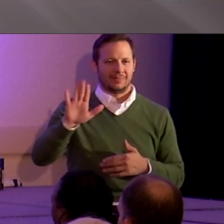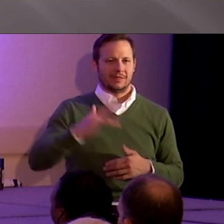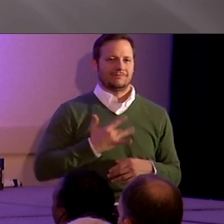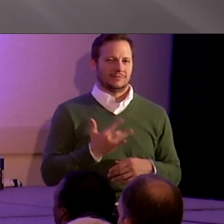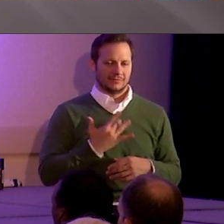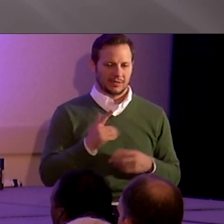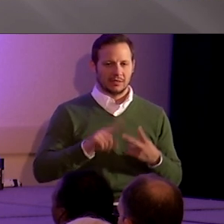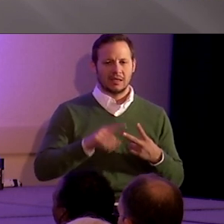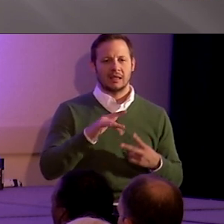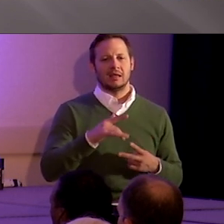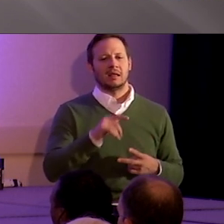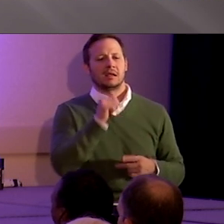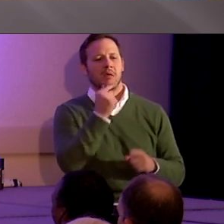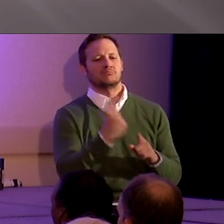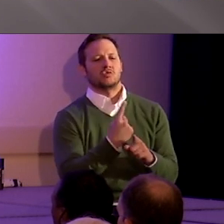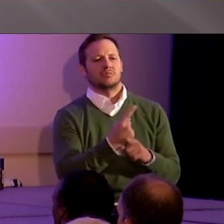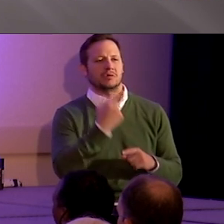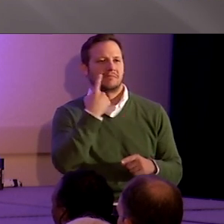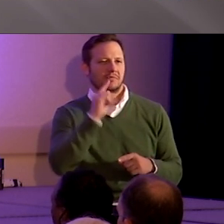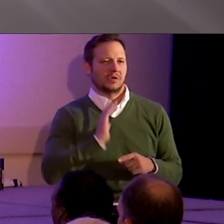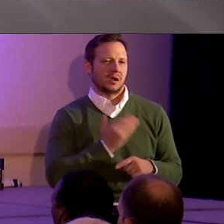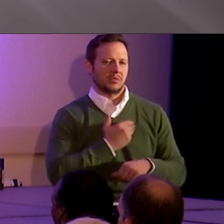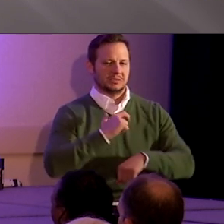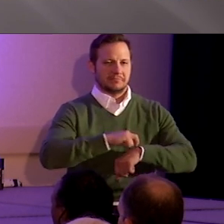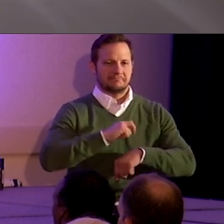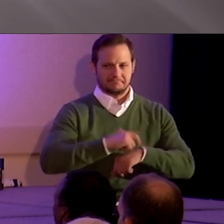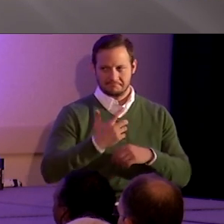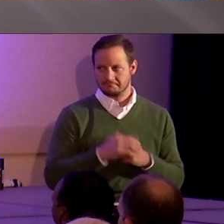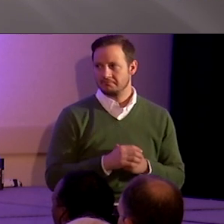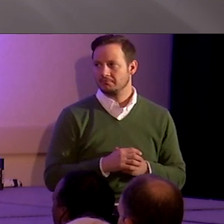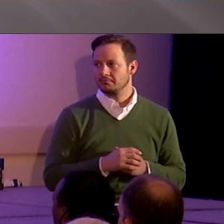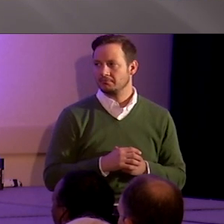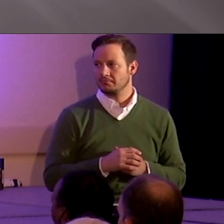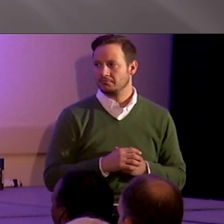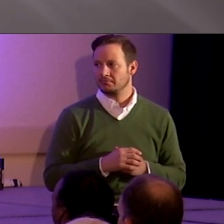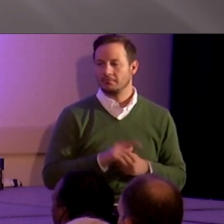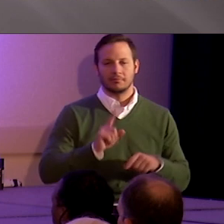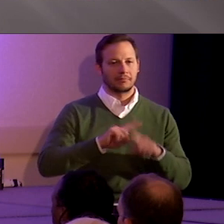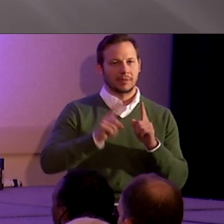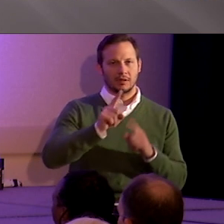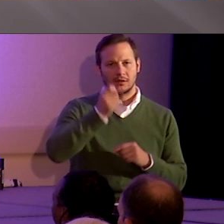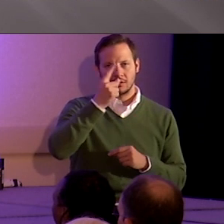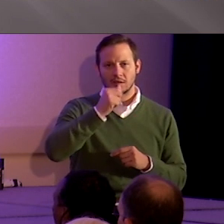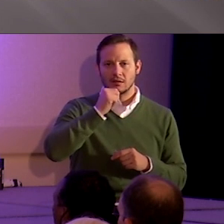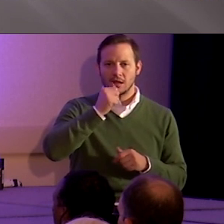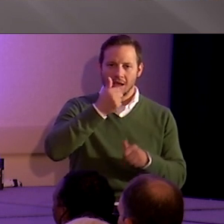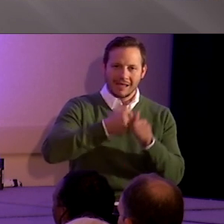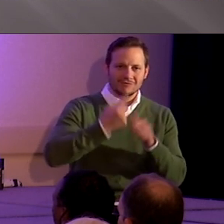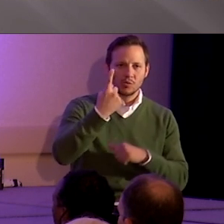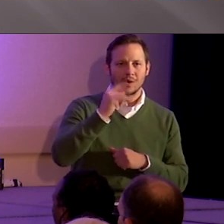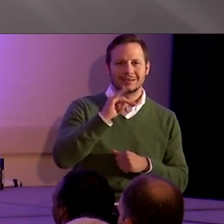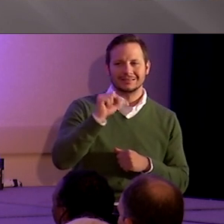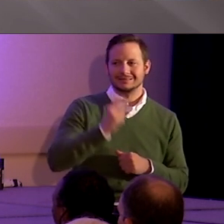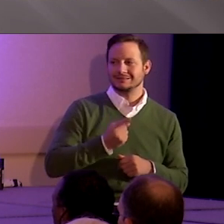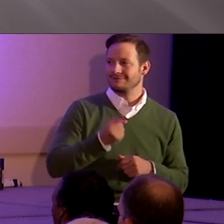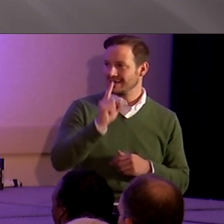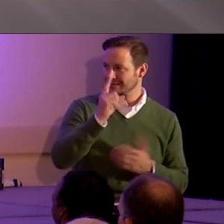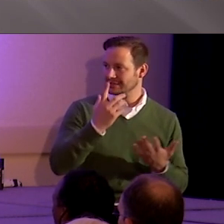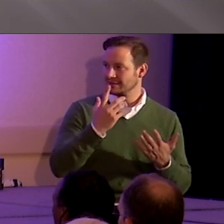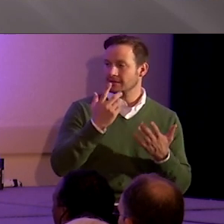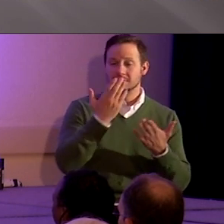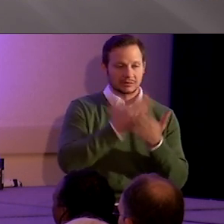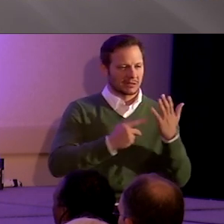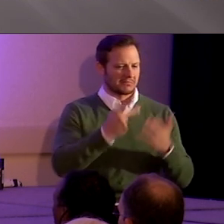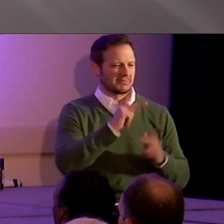deemed inappropriate for its time. Even so, not everyone is offended. Whilst there are many who condemn